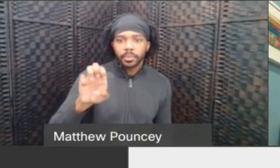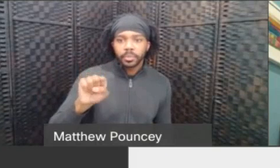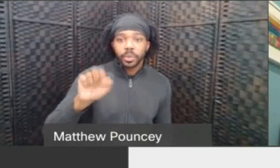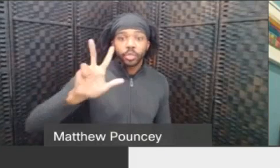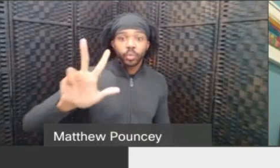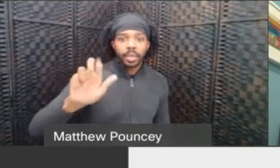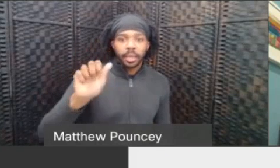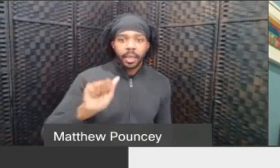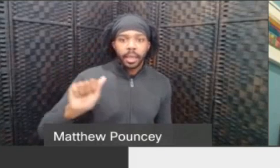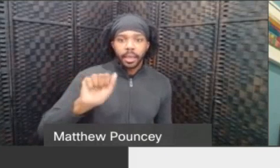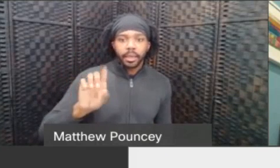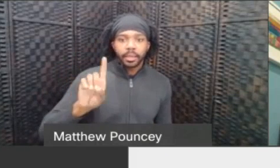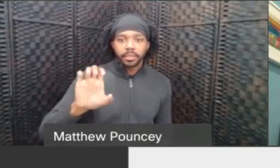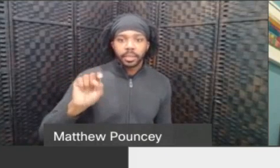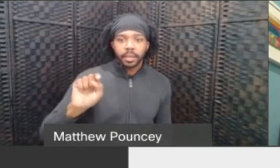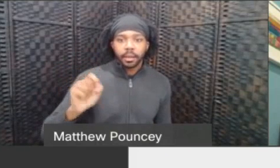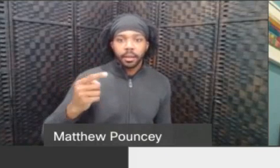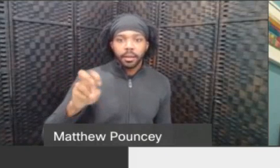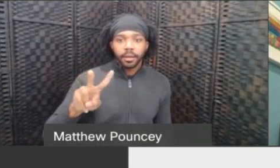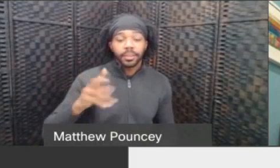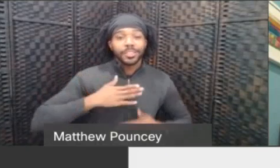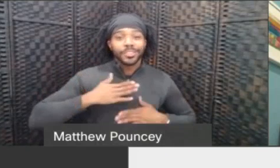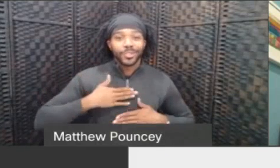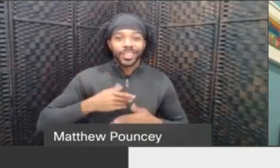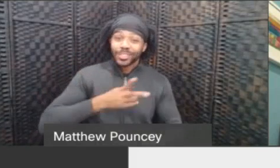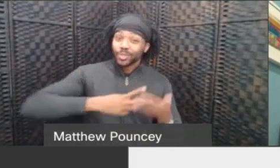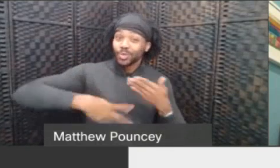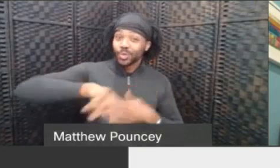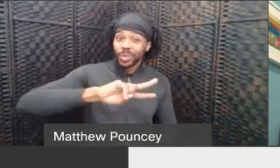.williams3@dc.gov. So have a good 2 weeks, everyone.